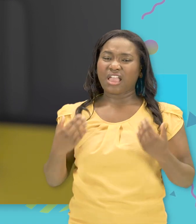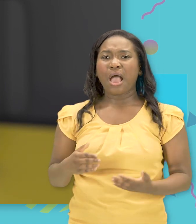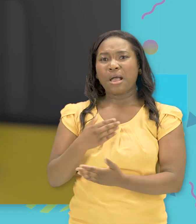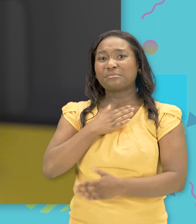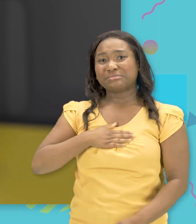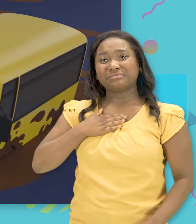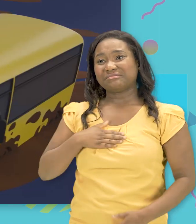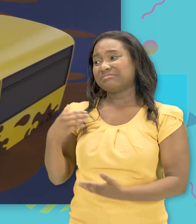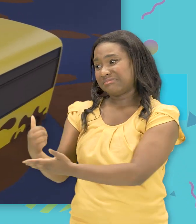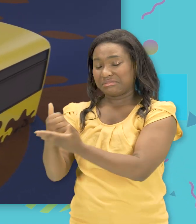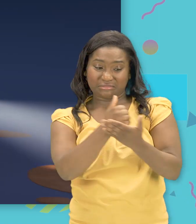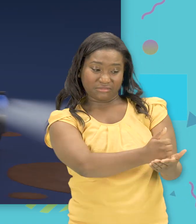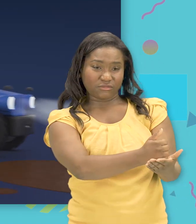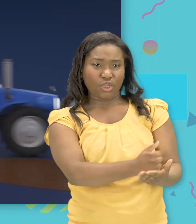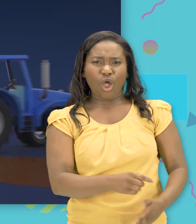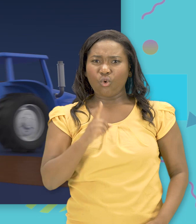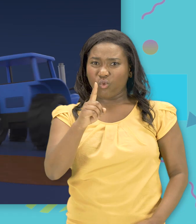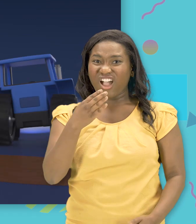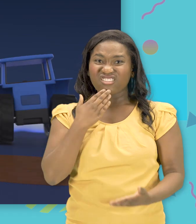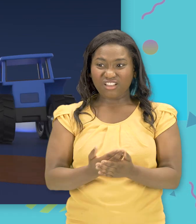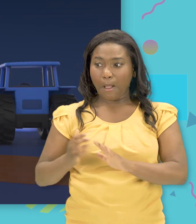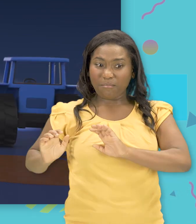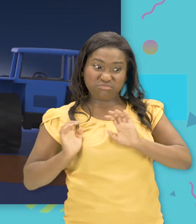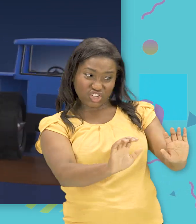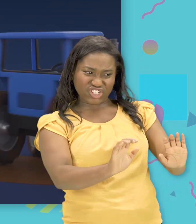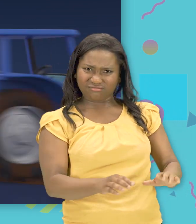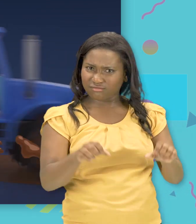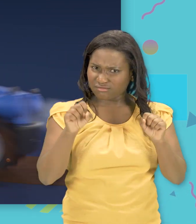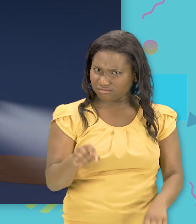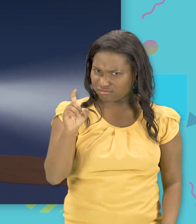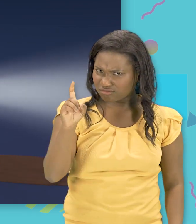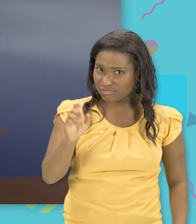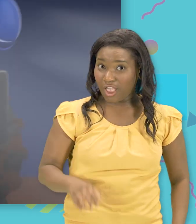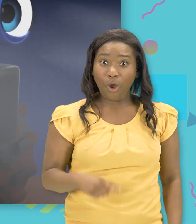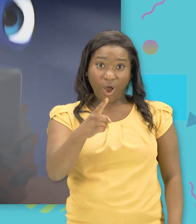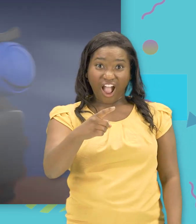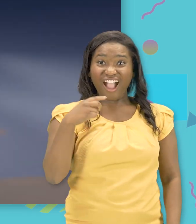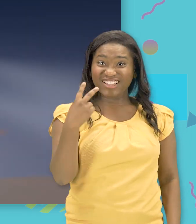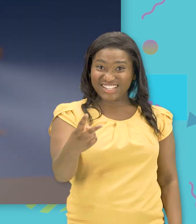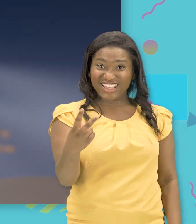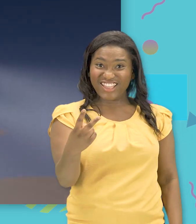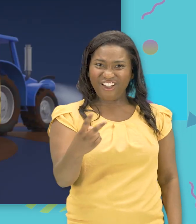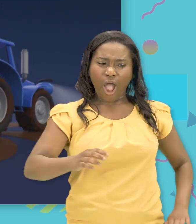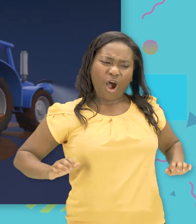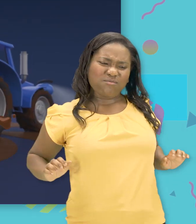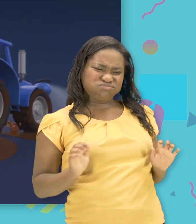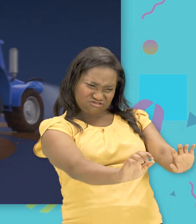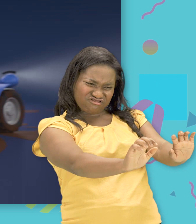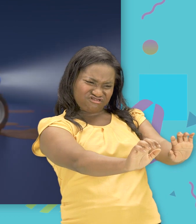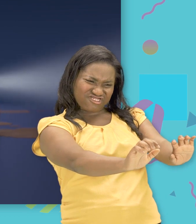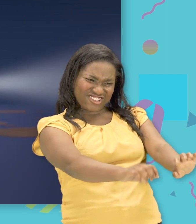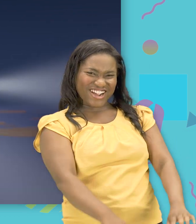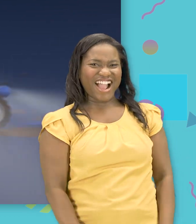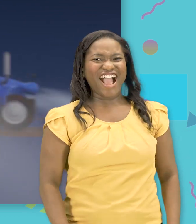Terry. He just needs one big push. Can he do it? One, two, here we